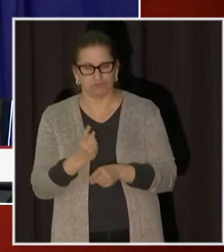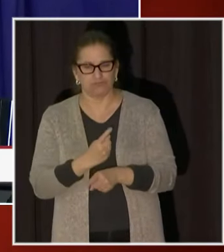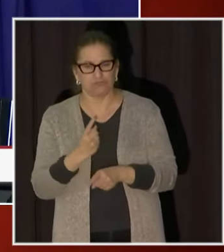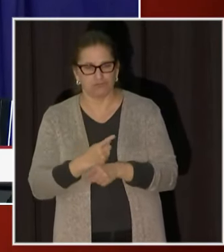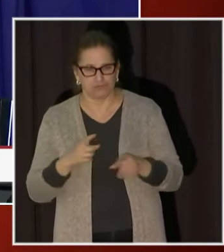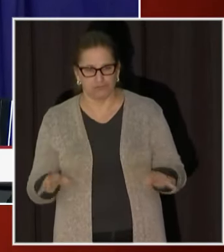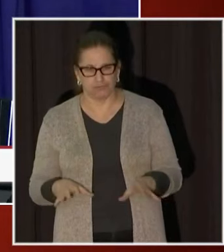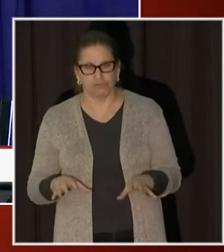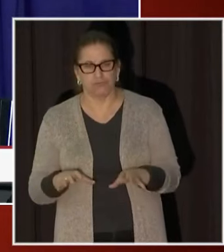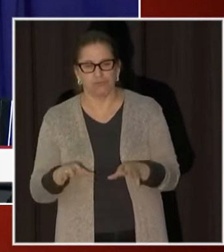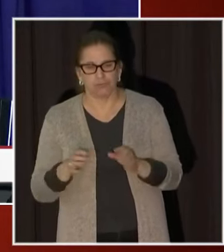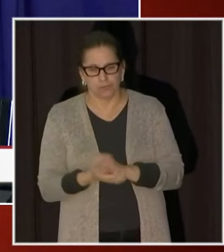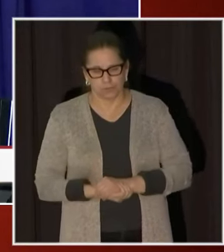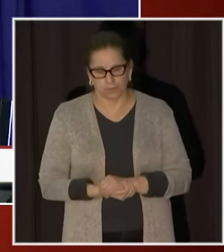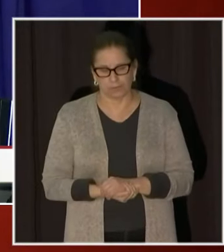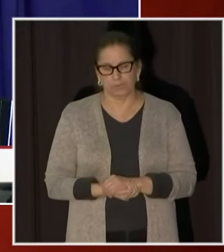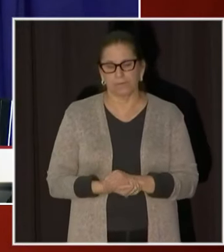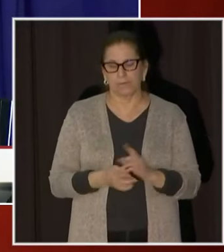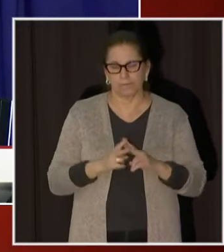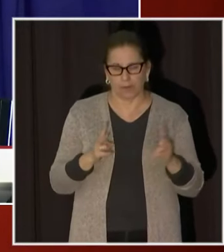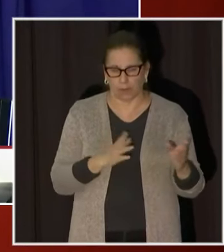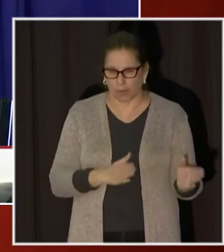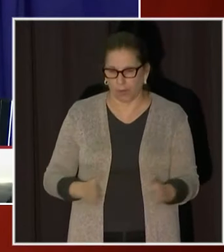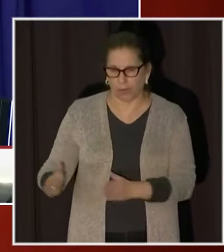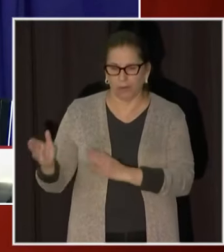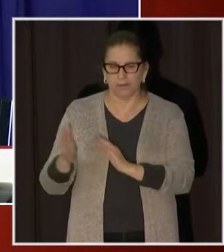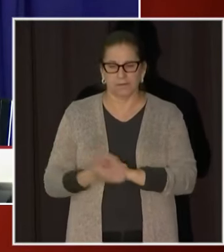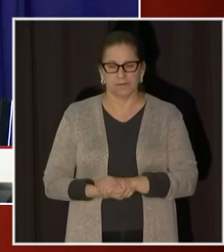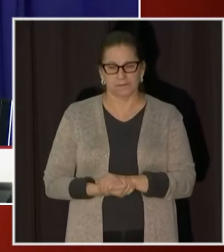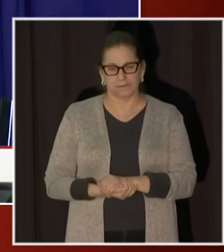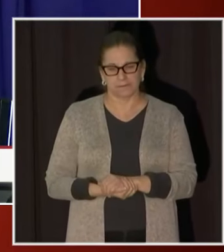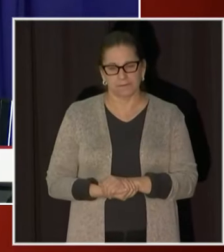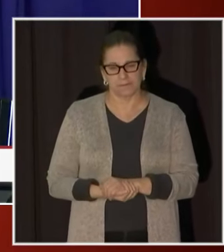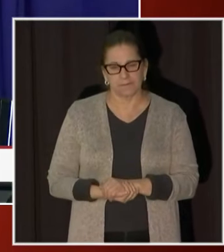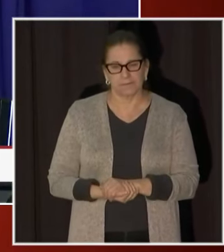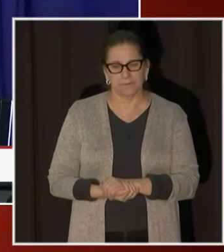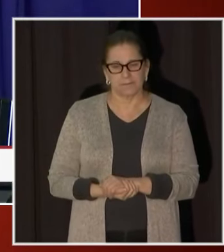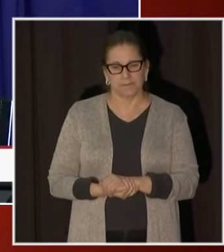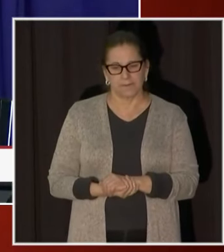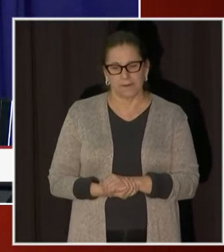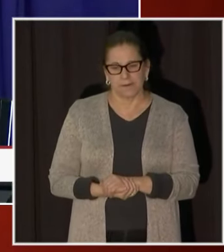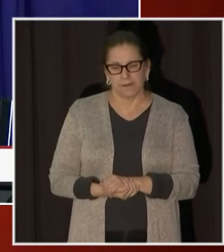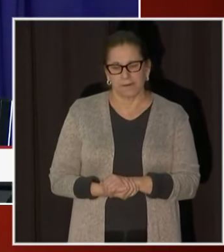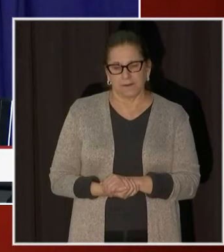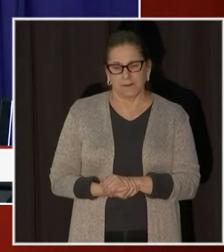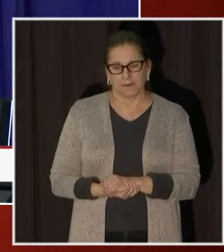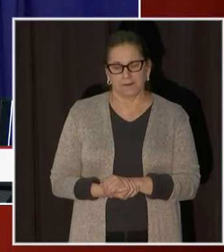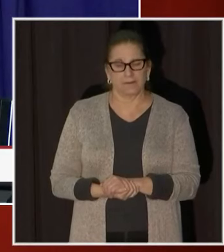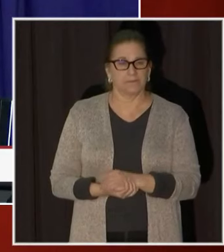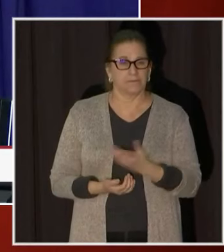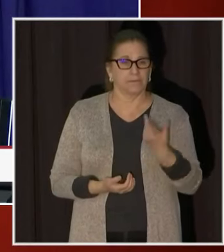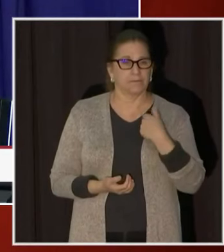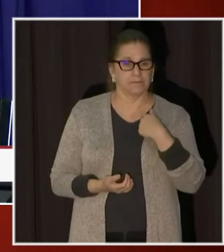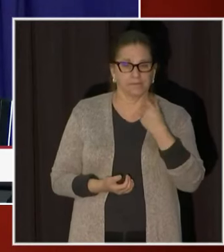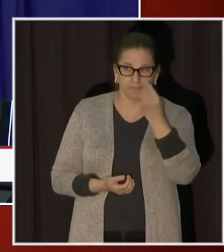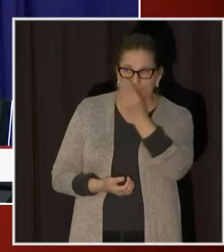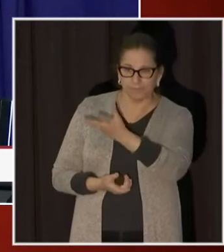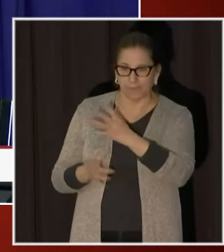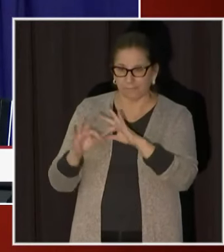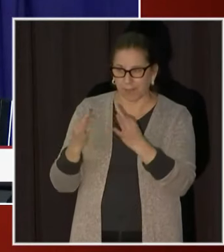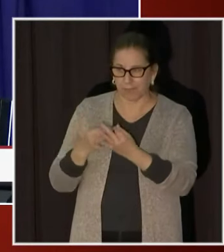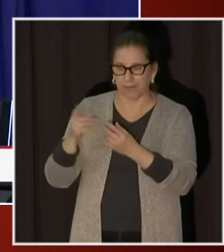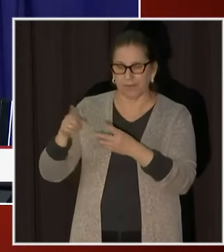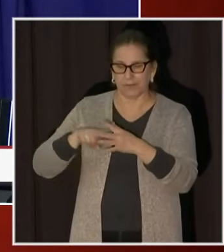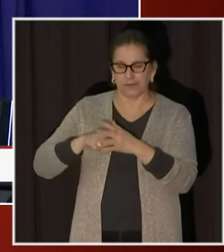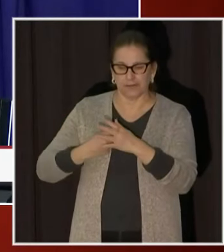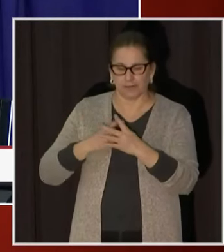final disposition arrangements. We are having conversations a little bit earlier with families just to see what their arrangements would